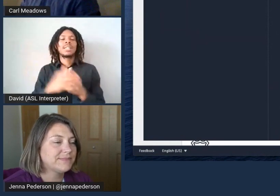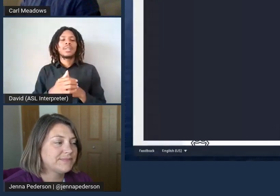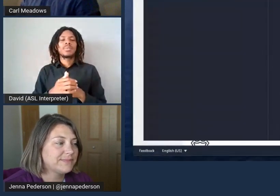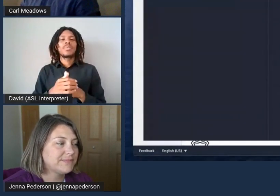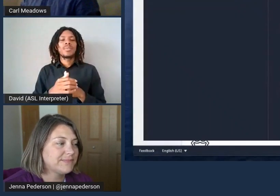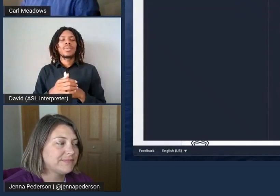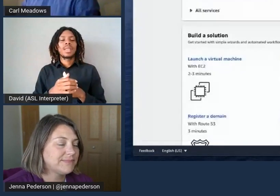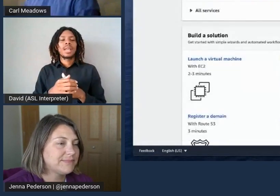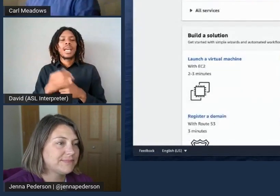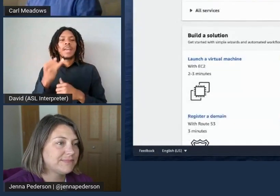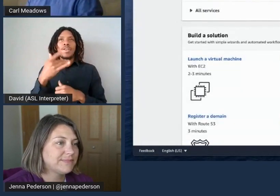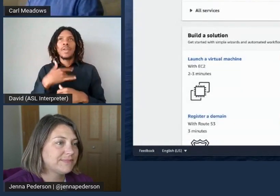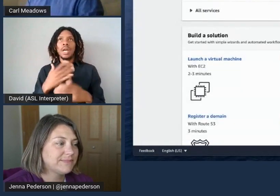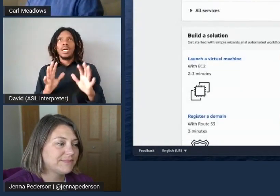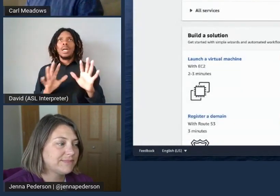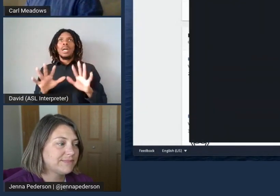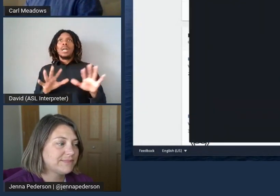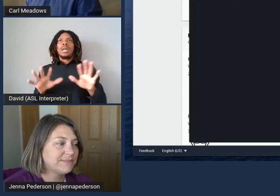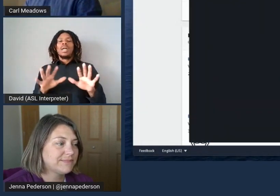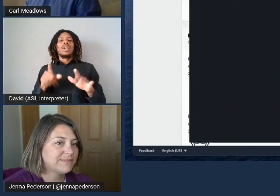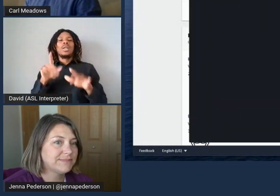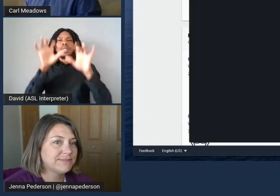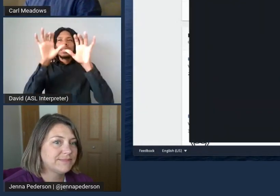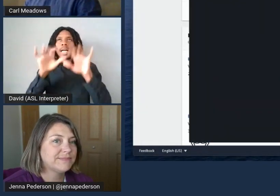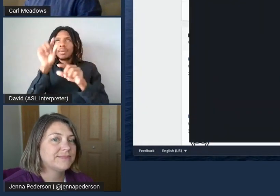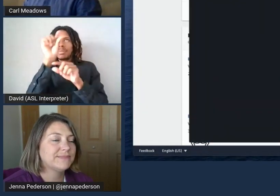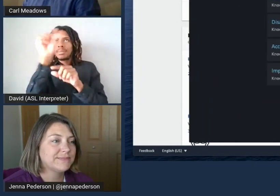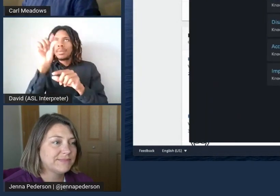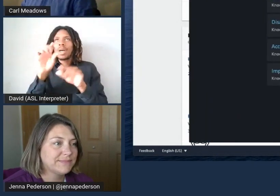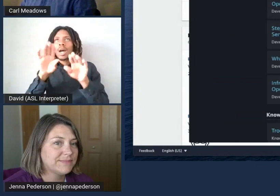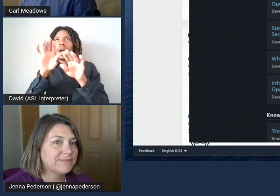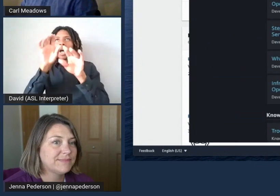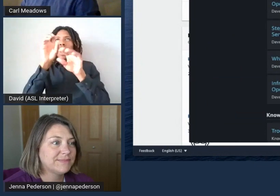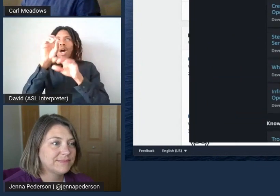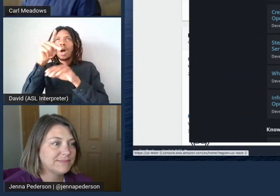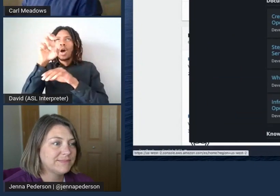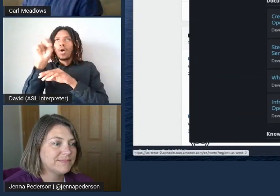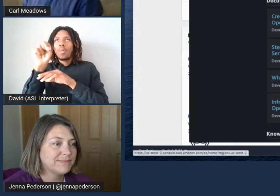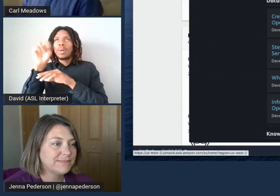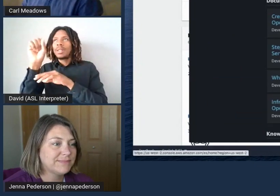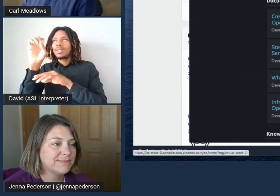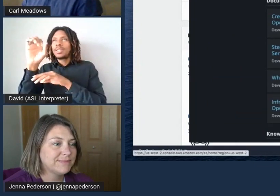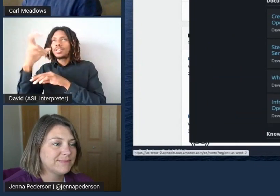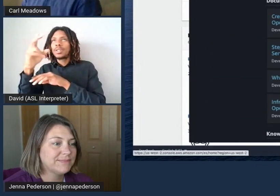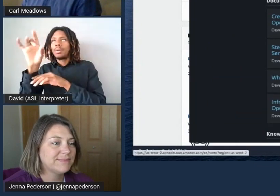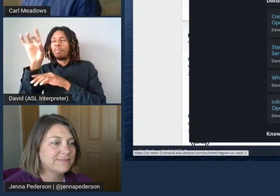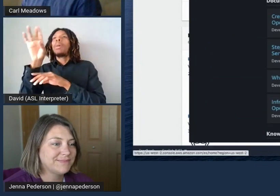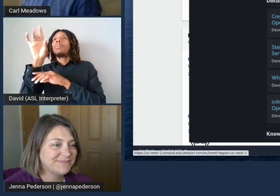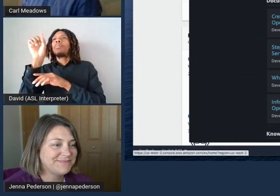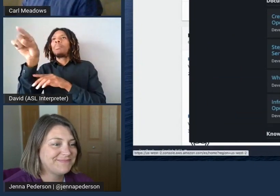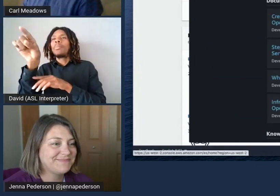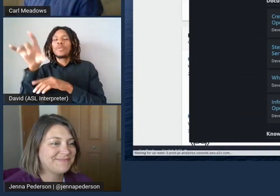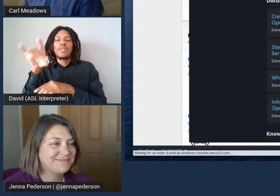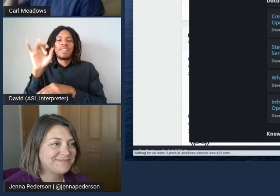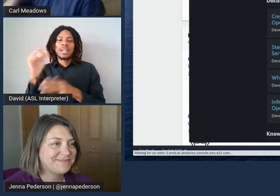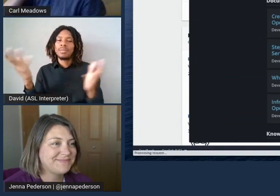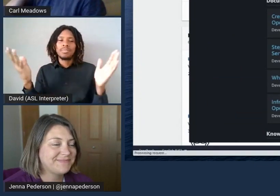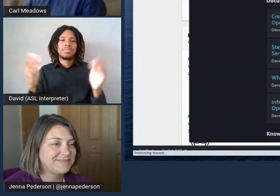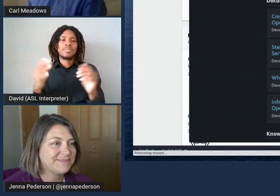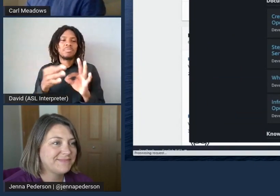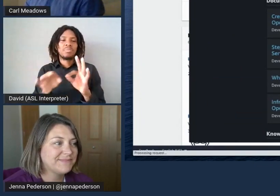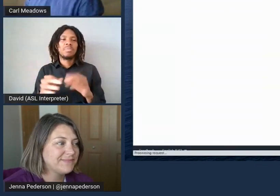menu's daunting, you can always just type in OpenSearch and you'll find it. It's right here.